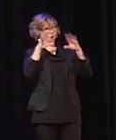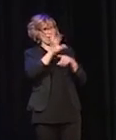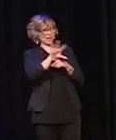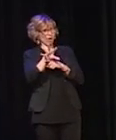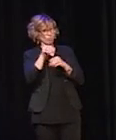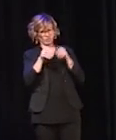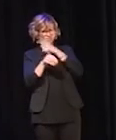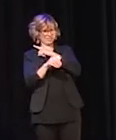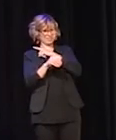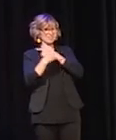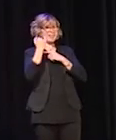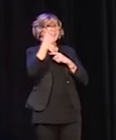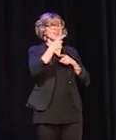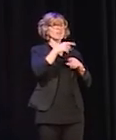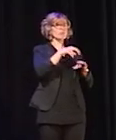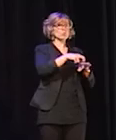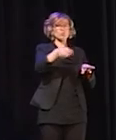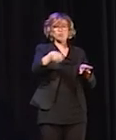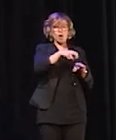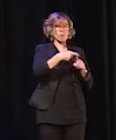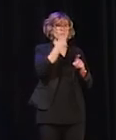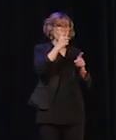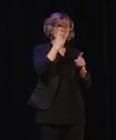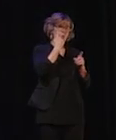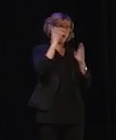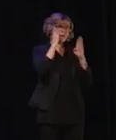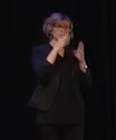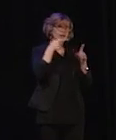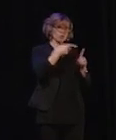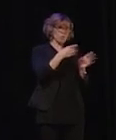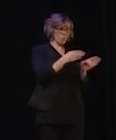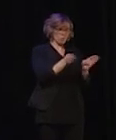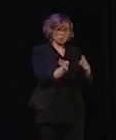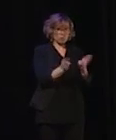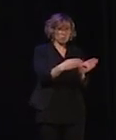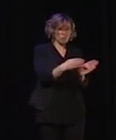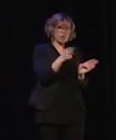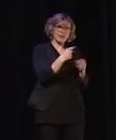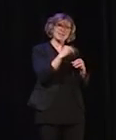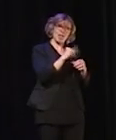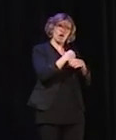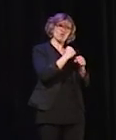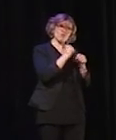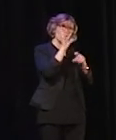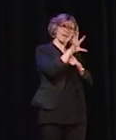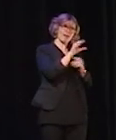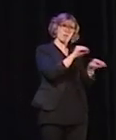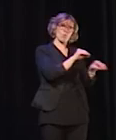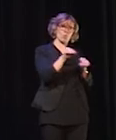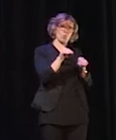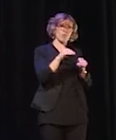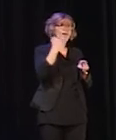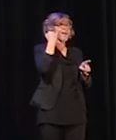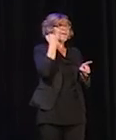space, if you go from one attention point to another, you're essentially creating a camera move, right? I see the speaker, what's coming out of the speaker, I go